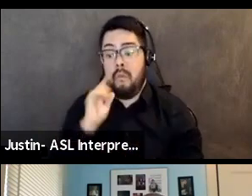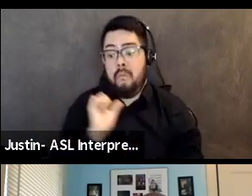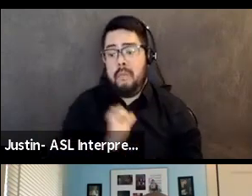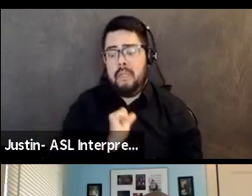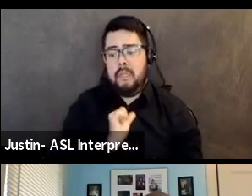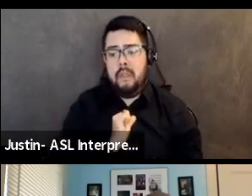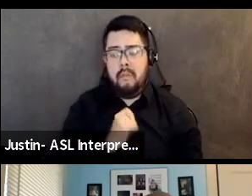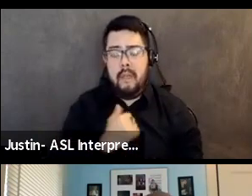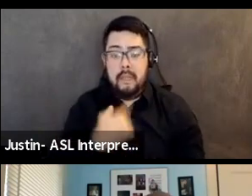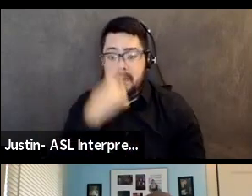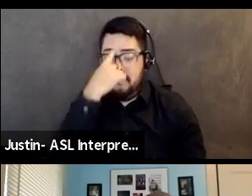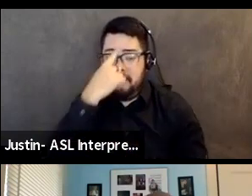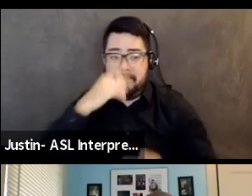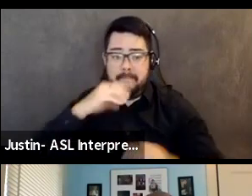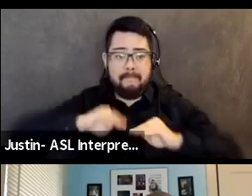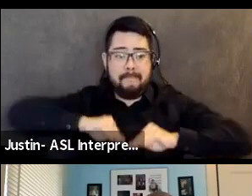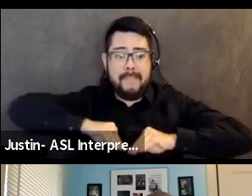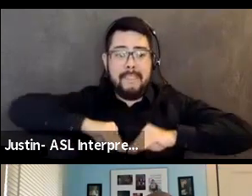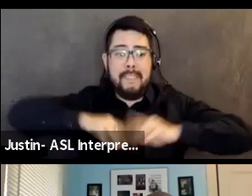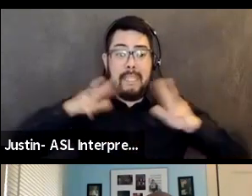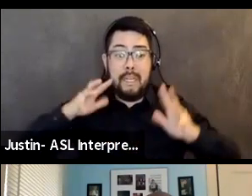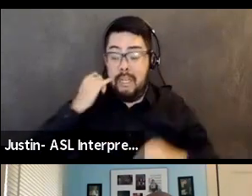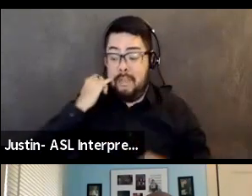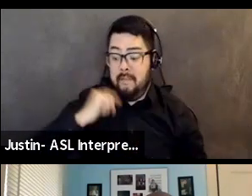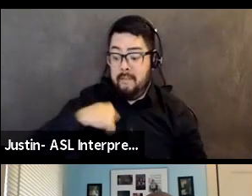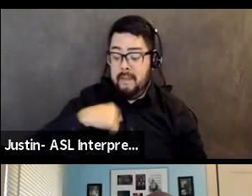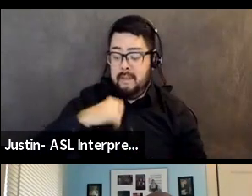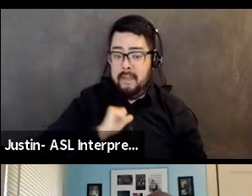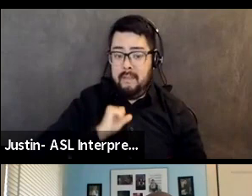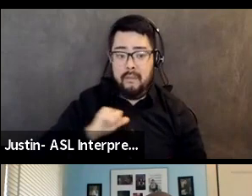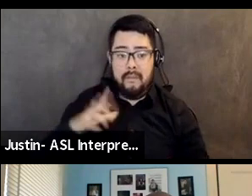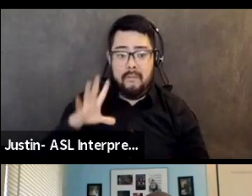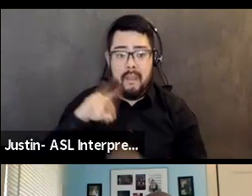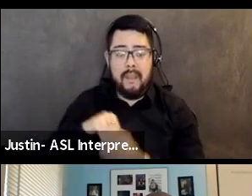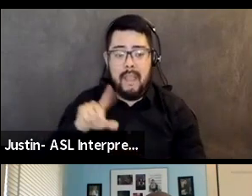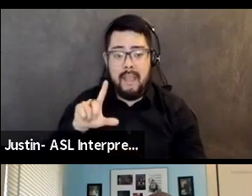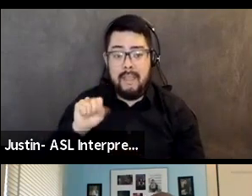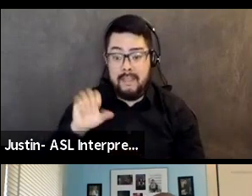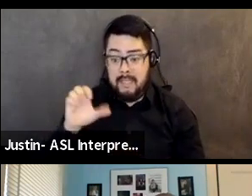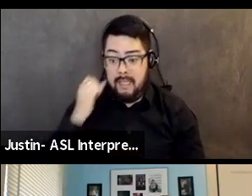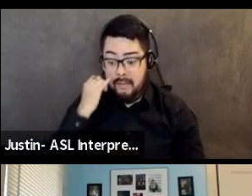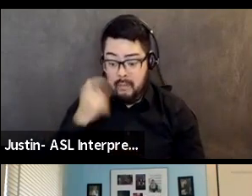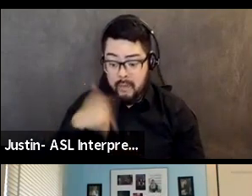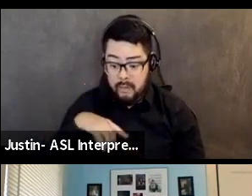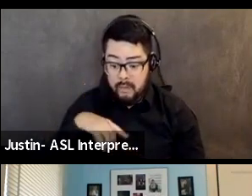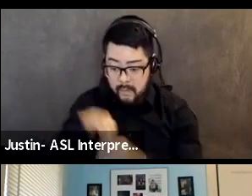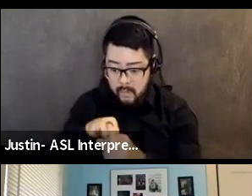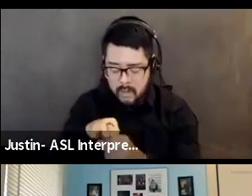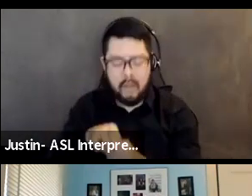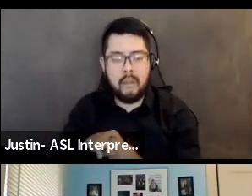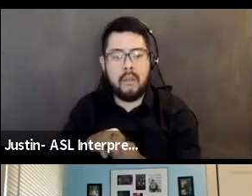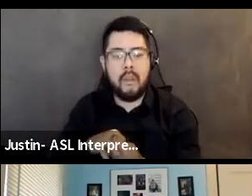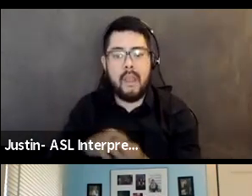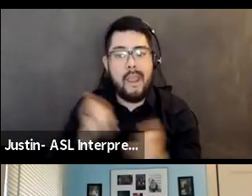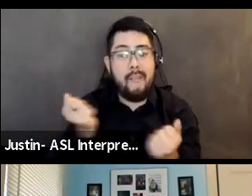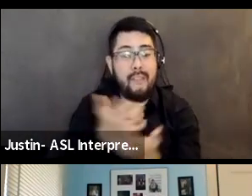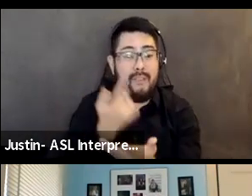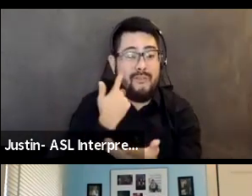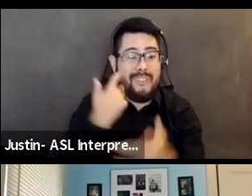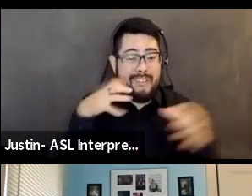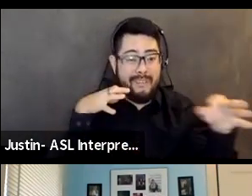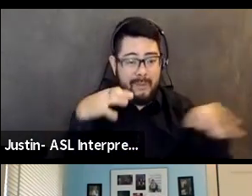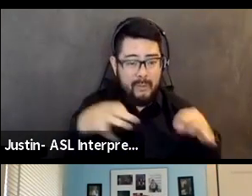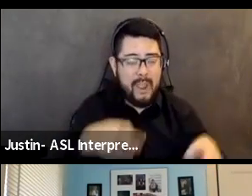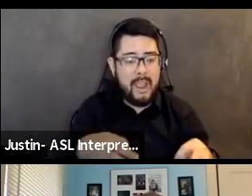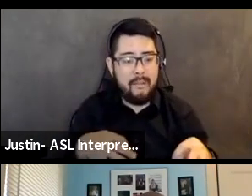clear and if i were an lsc member and i were voting i would take what you've just described